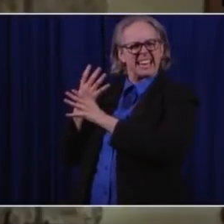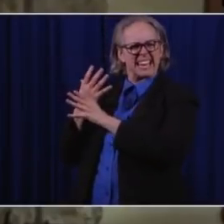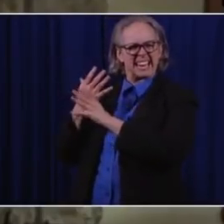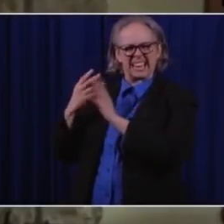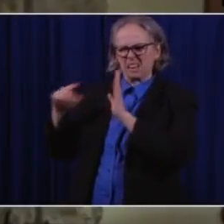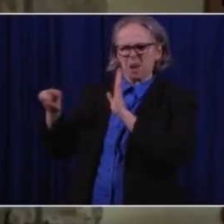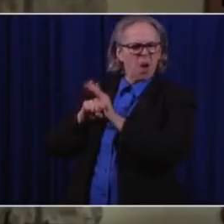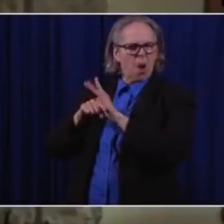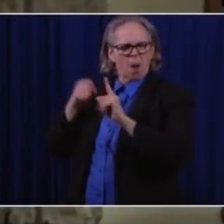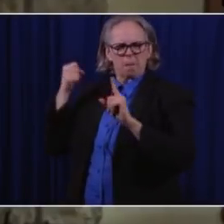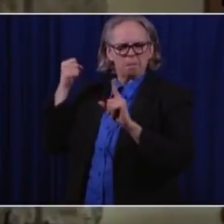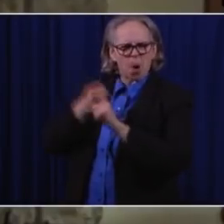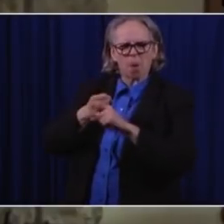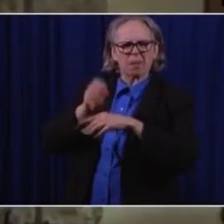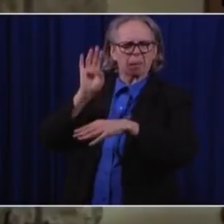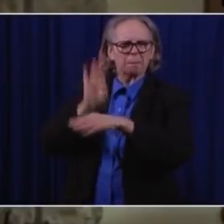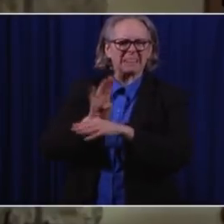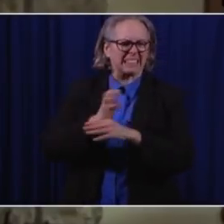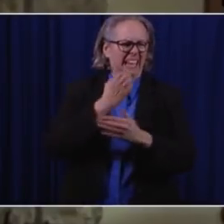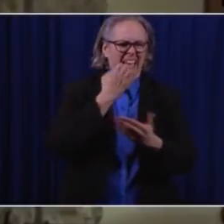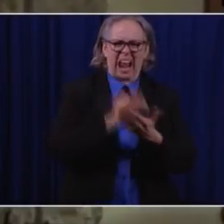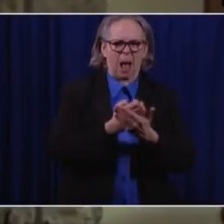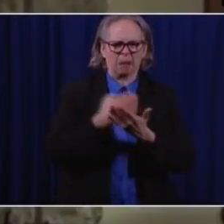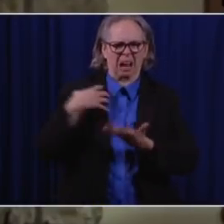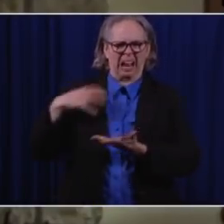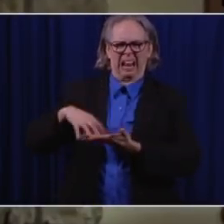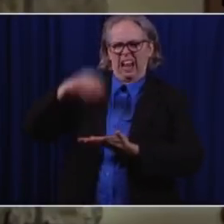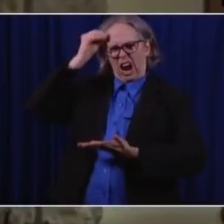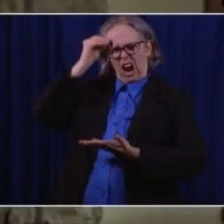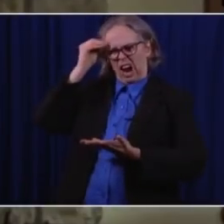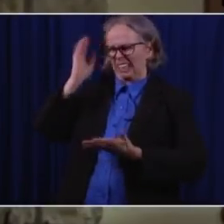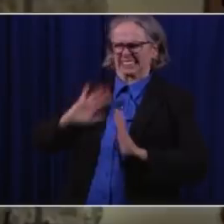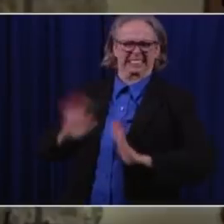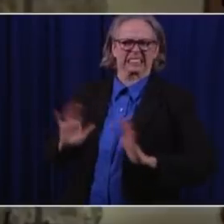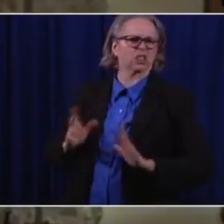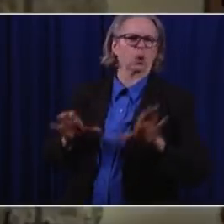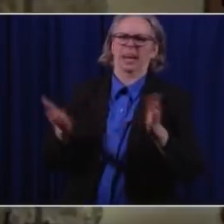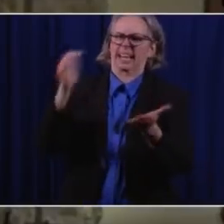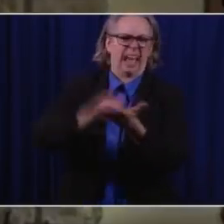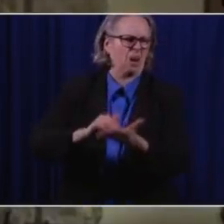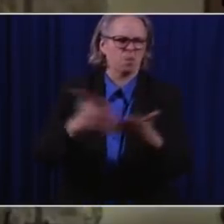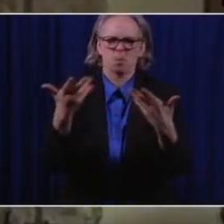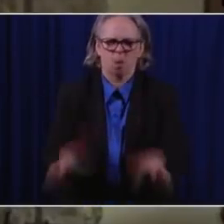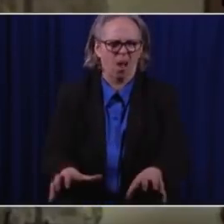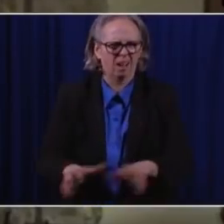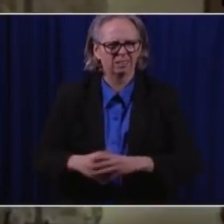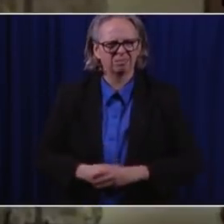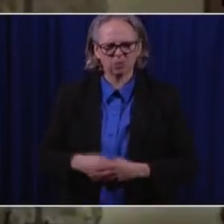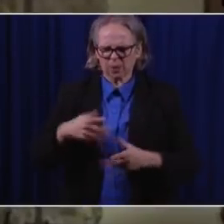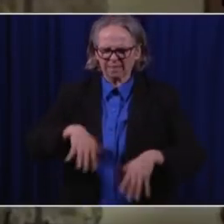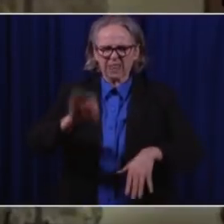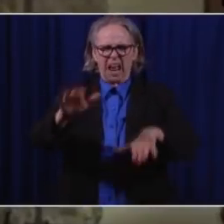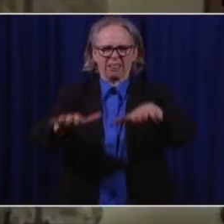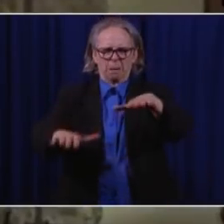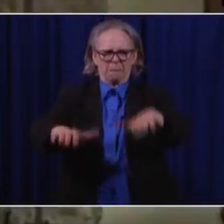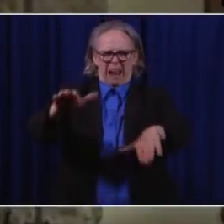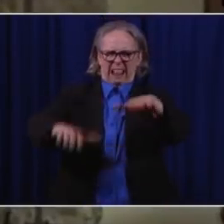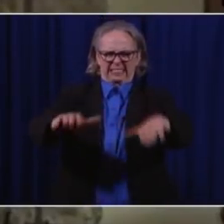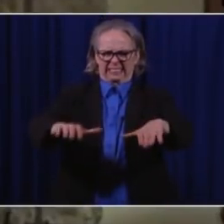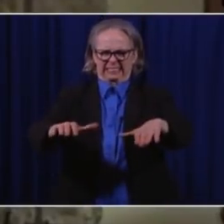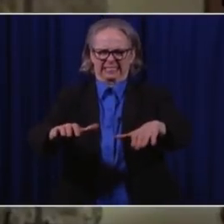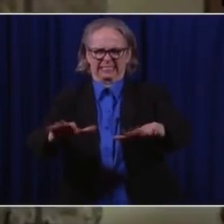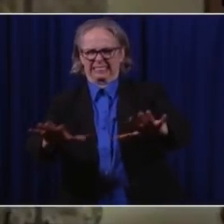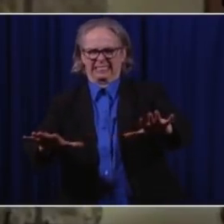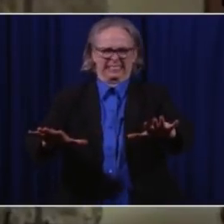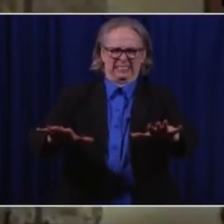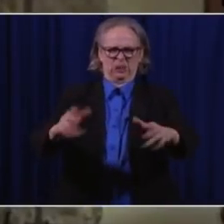Everything we do throughout this pandemic is a balancing, at least for me, it's balancing. We know when we shut down